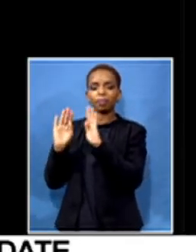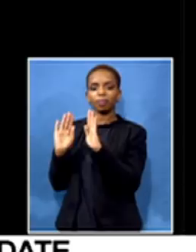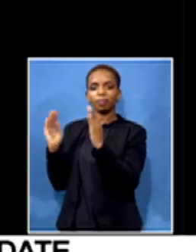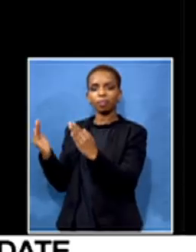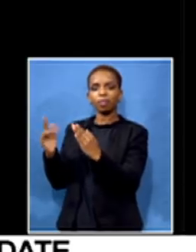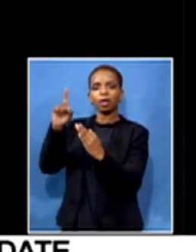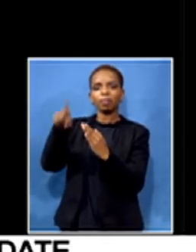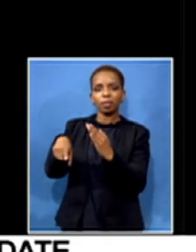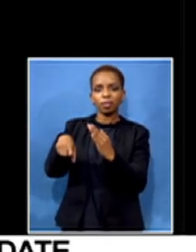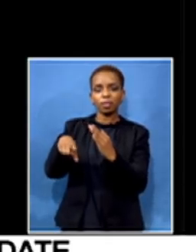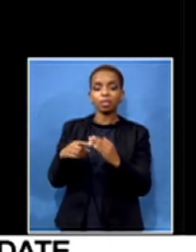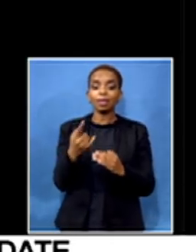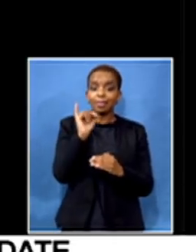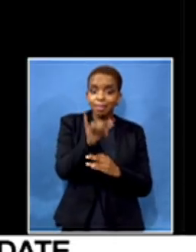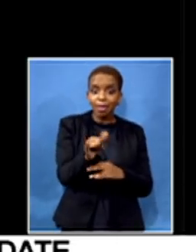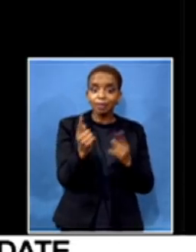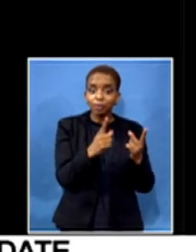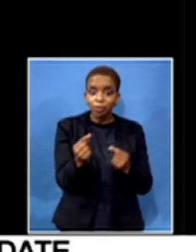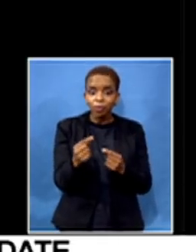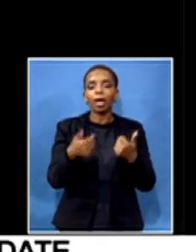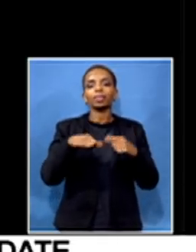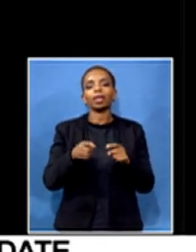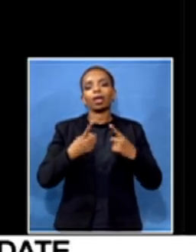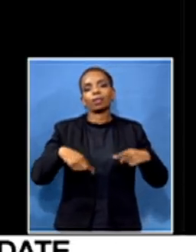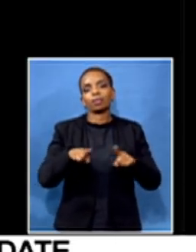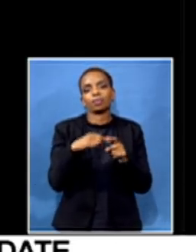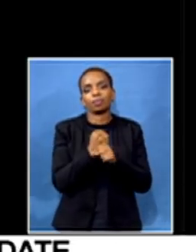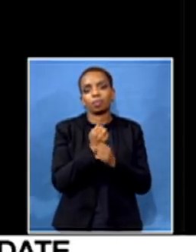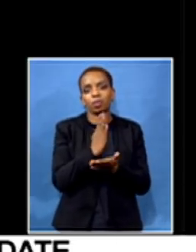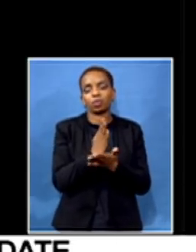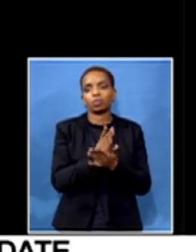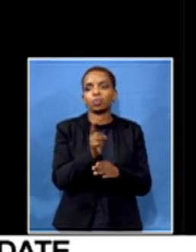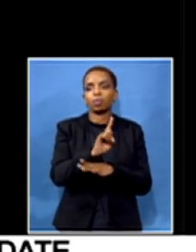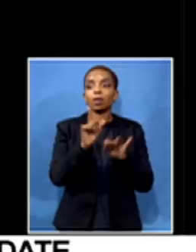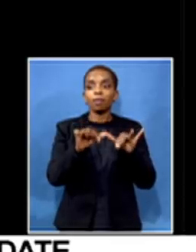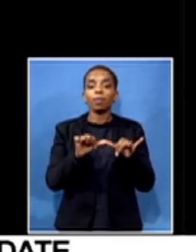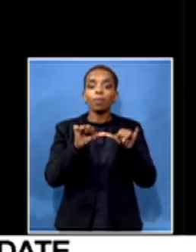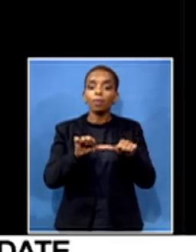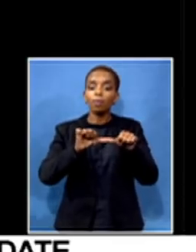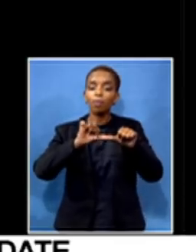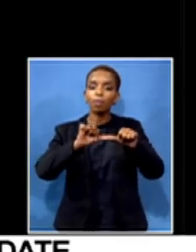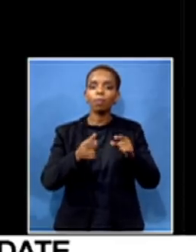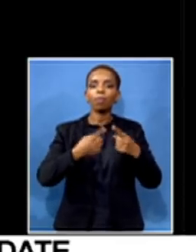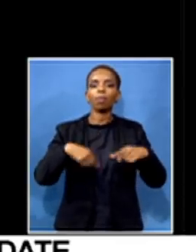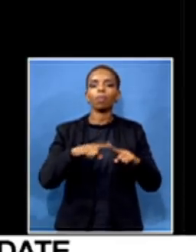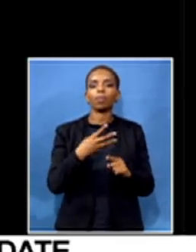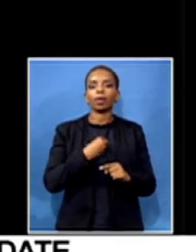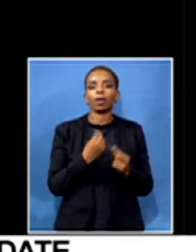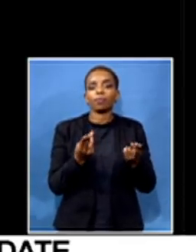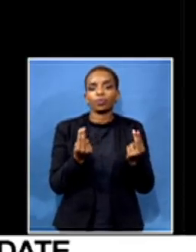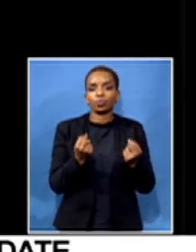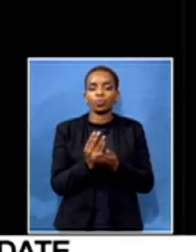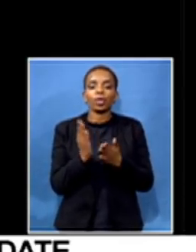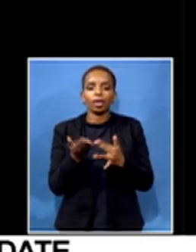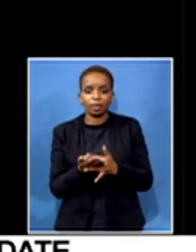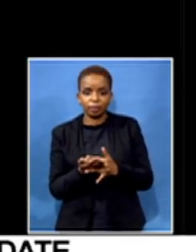when we've done so, we will then make sure that going forward, we detect new cases and cut down on